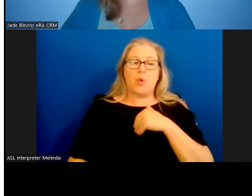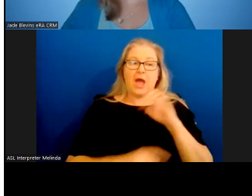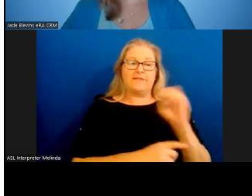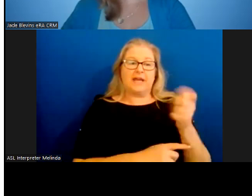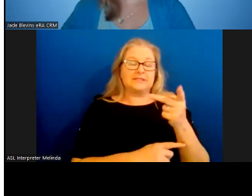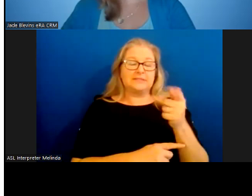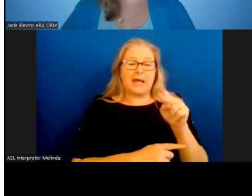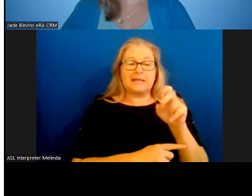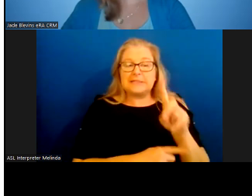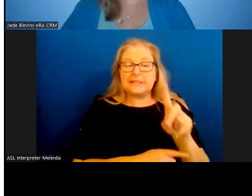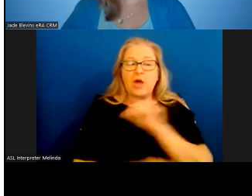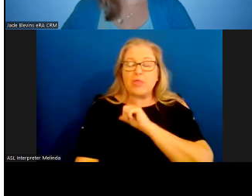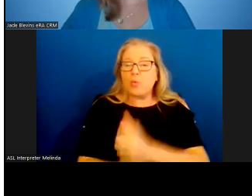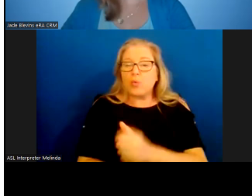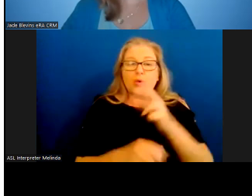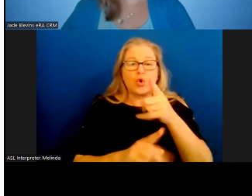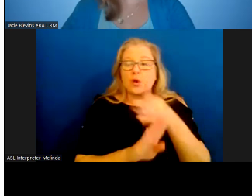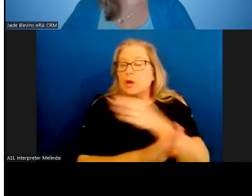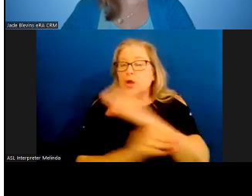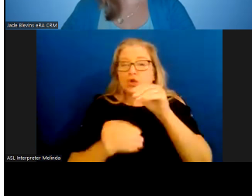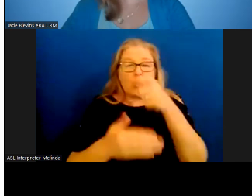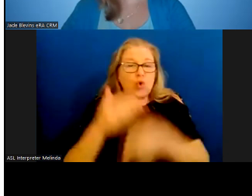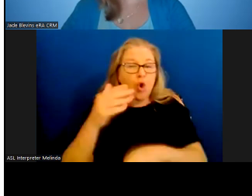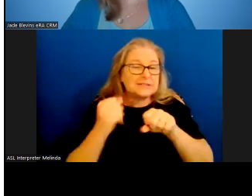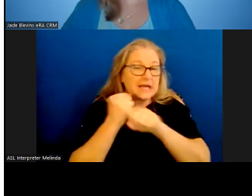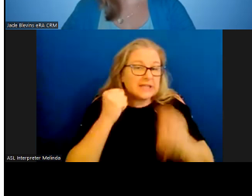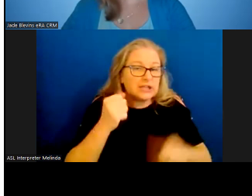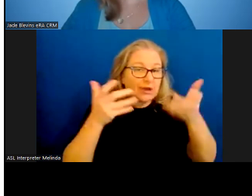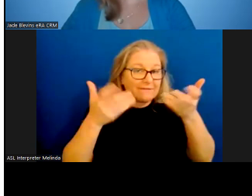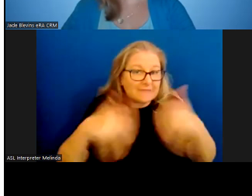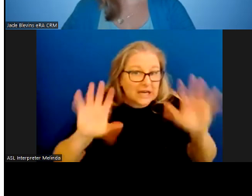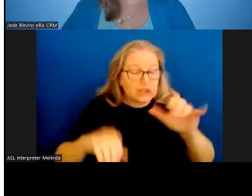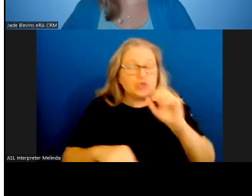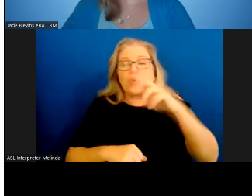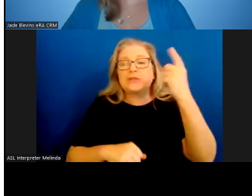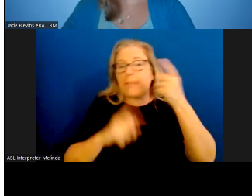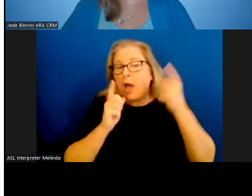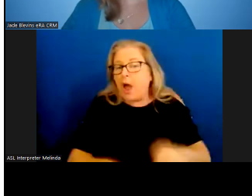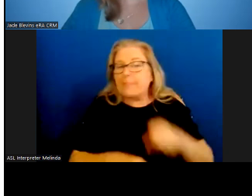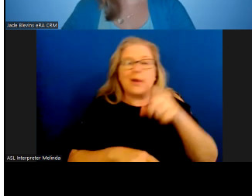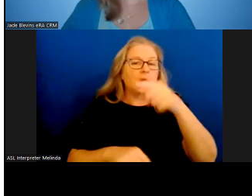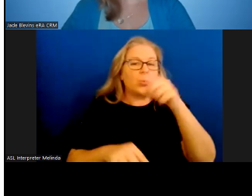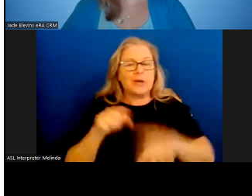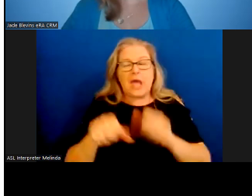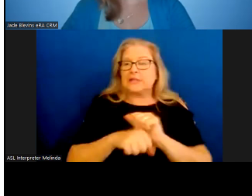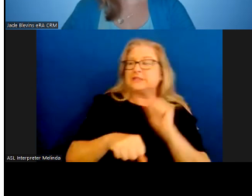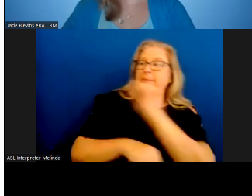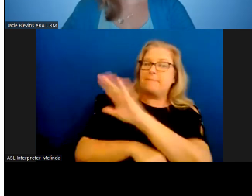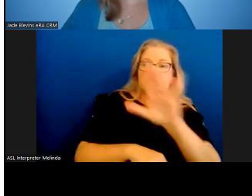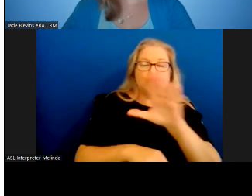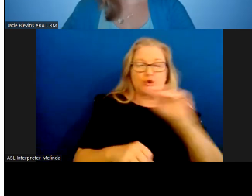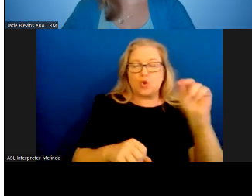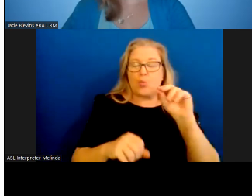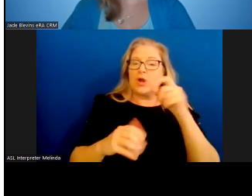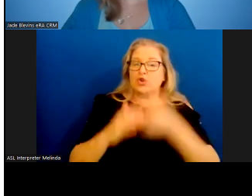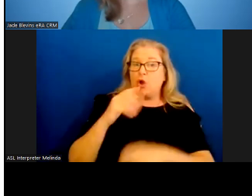or you've already had a no cost extension before, or maybe something happened and you were not able to submit your no cost extension